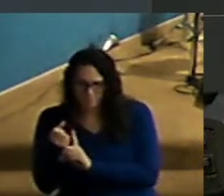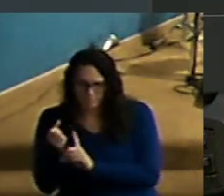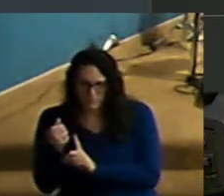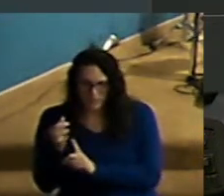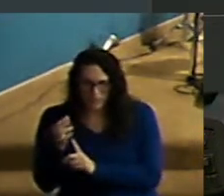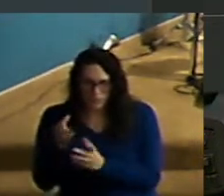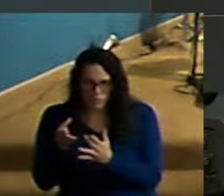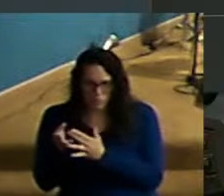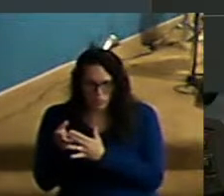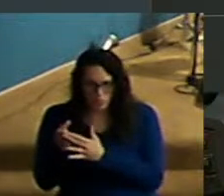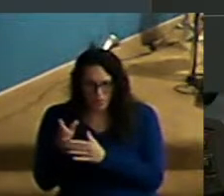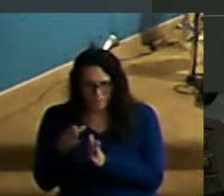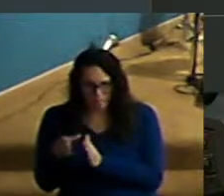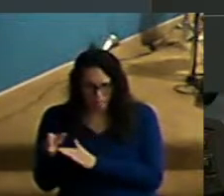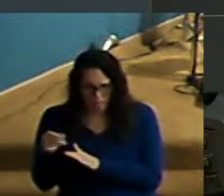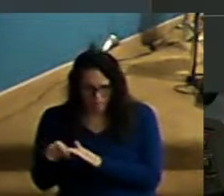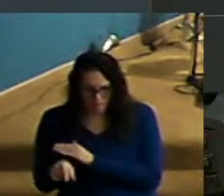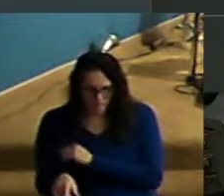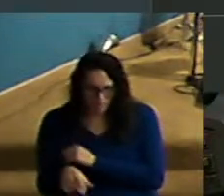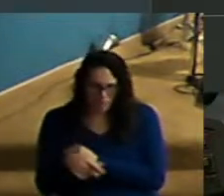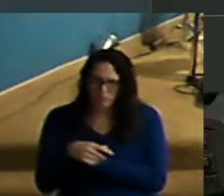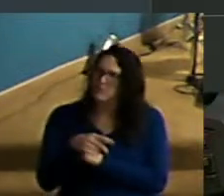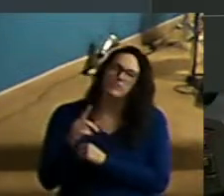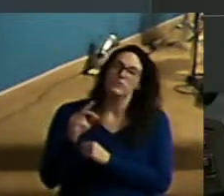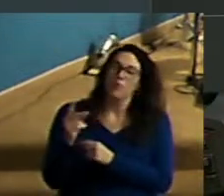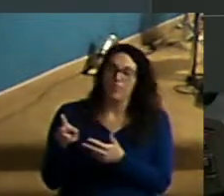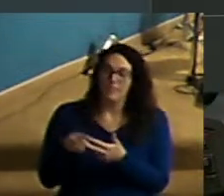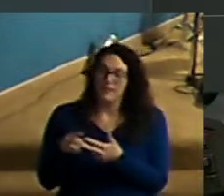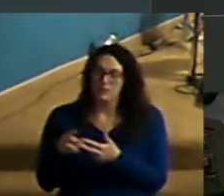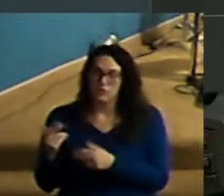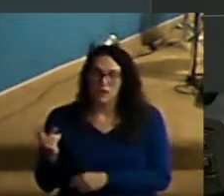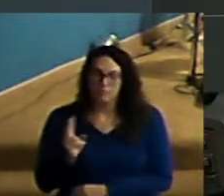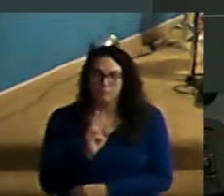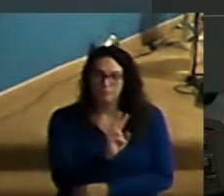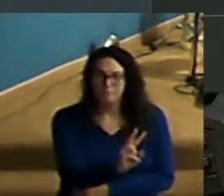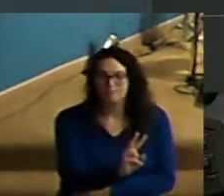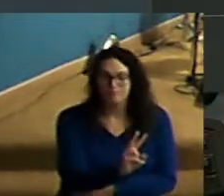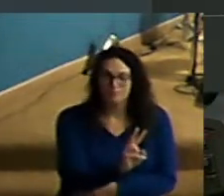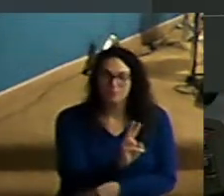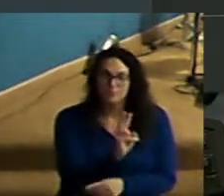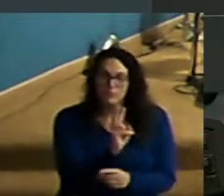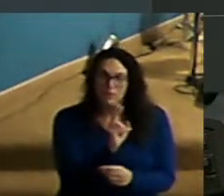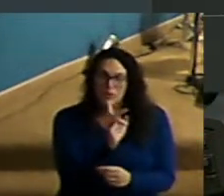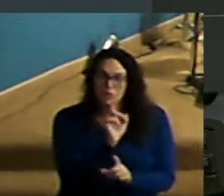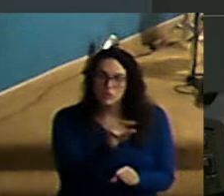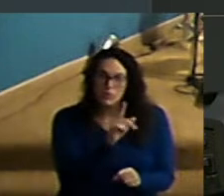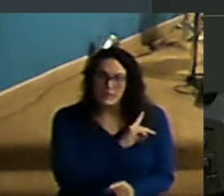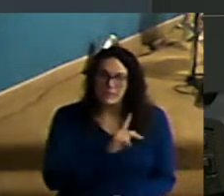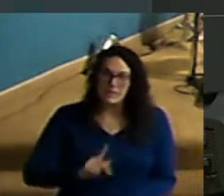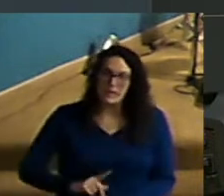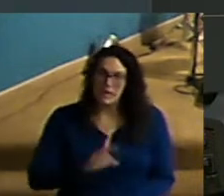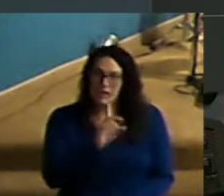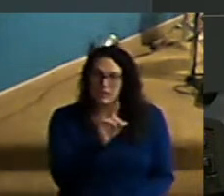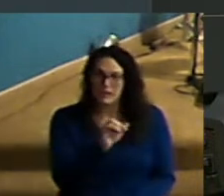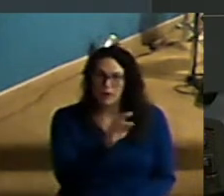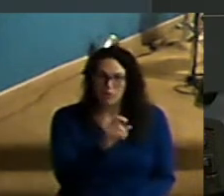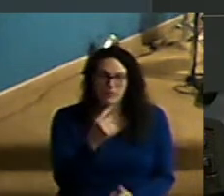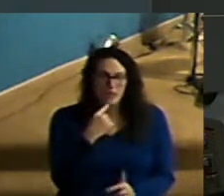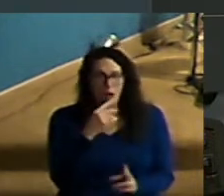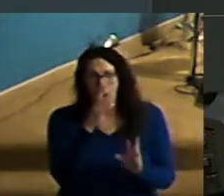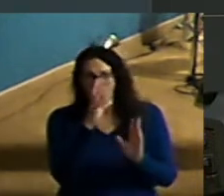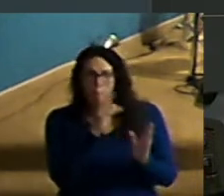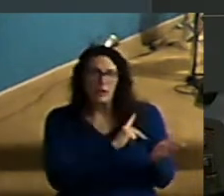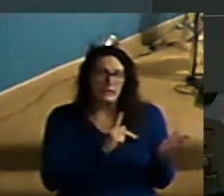the administrators and the satraps went as a group to the king, King Darius. May King Darius live forever. The